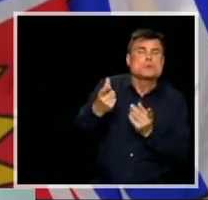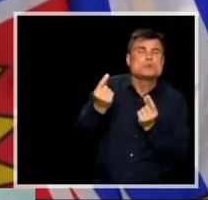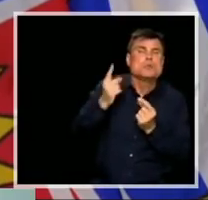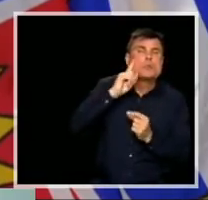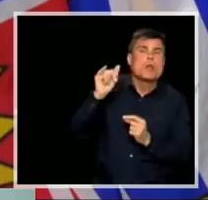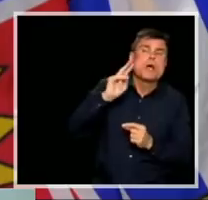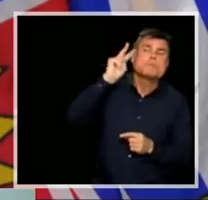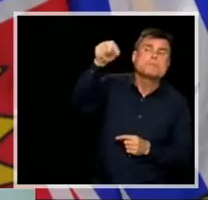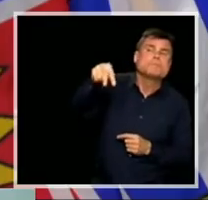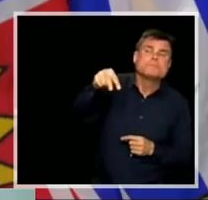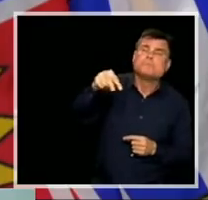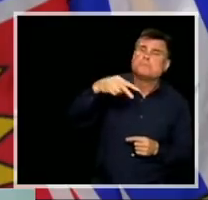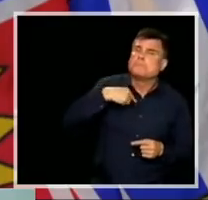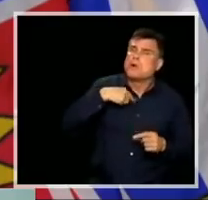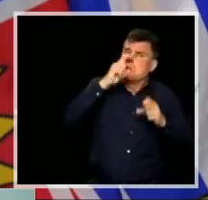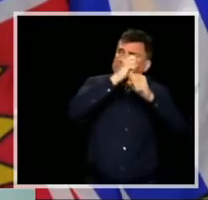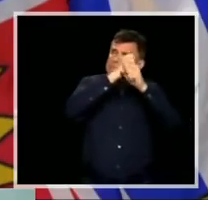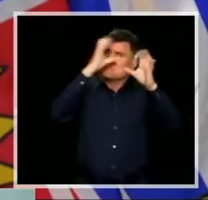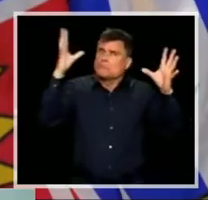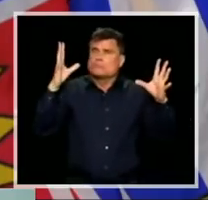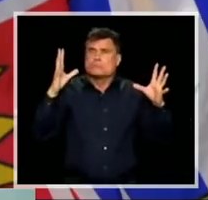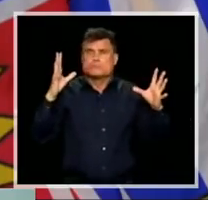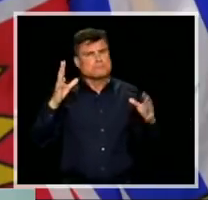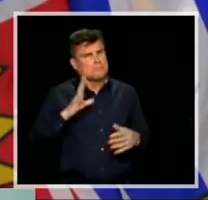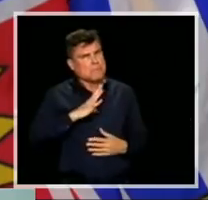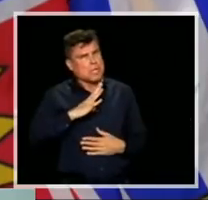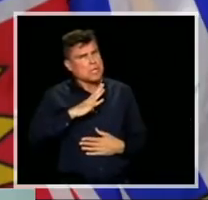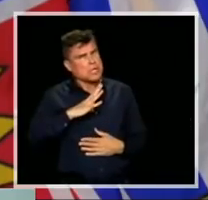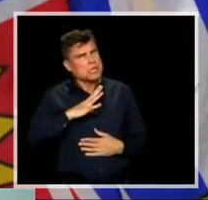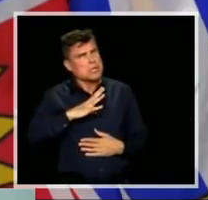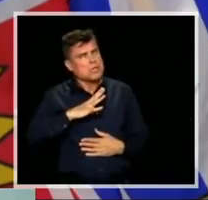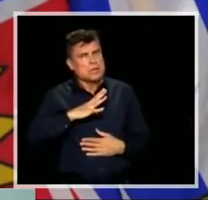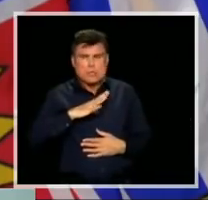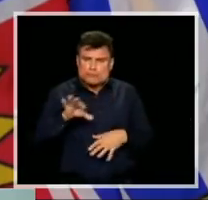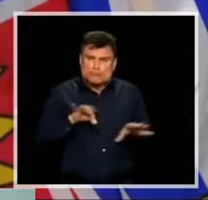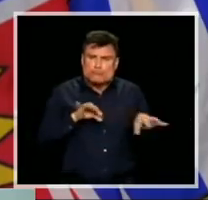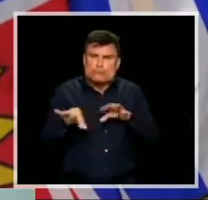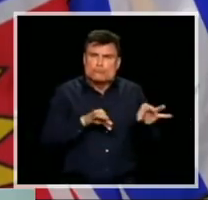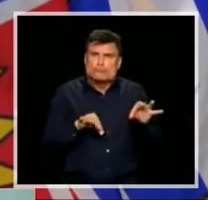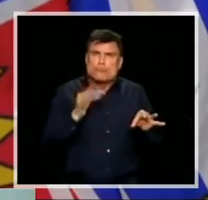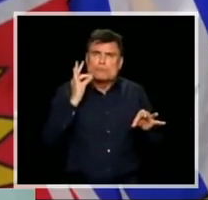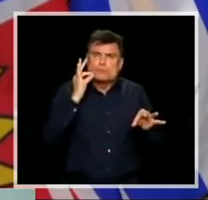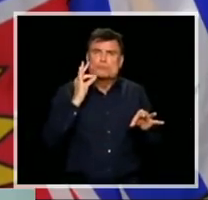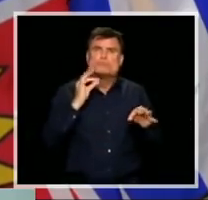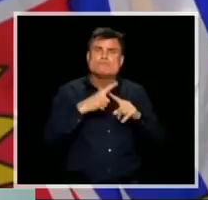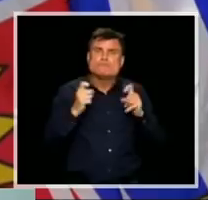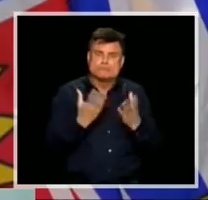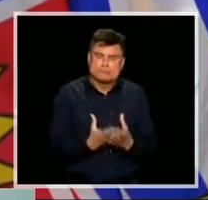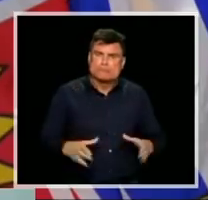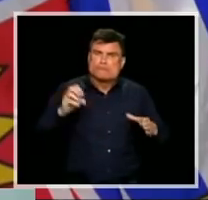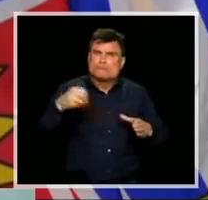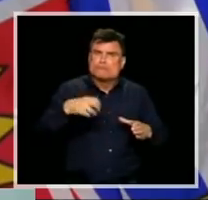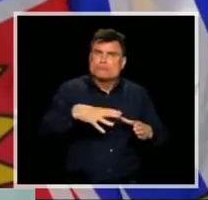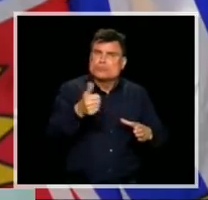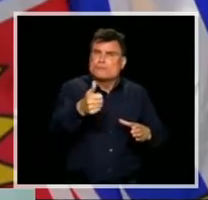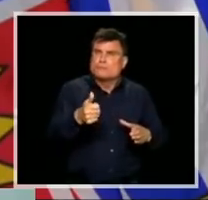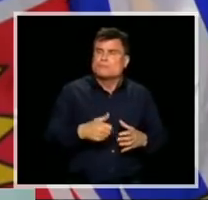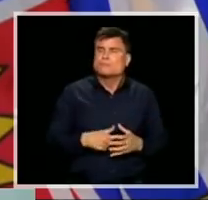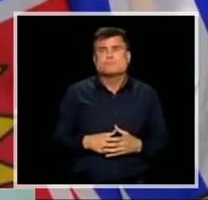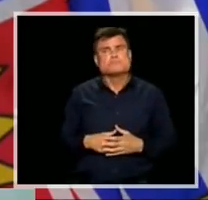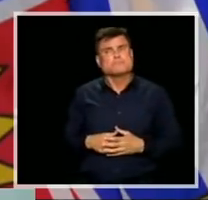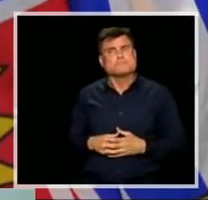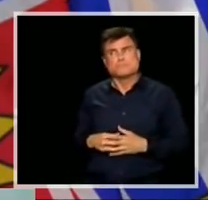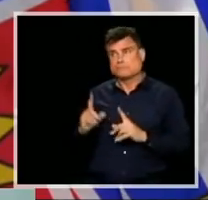number, allowing people to socialize with more people anytime soon? Yeah, I think what we heard today from places